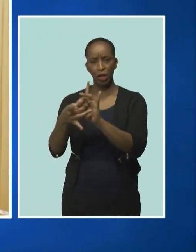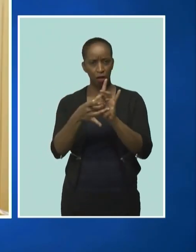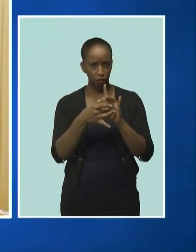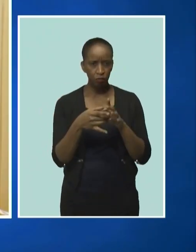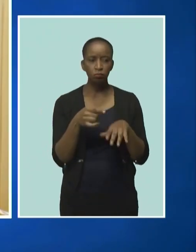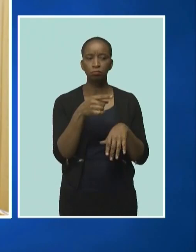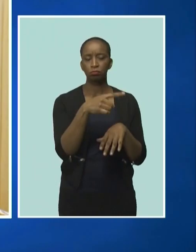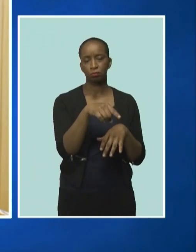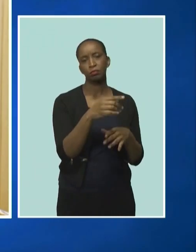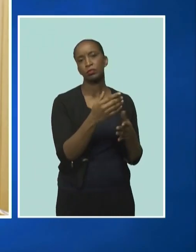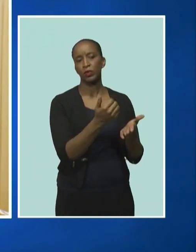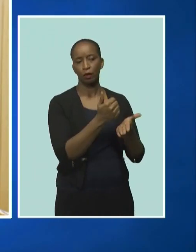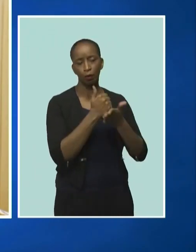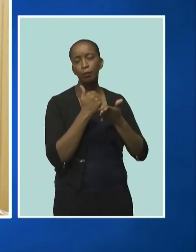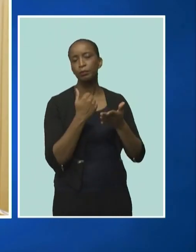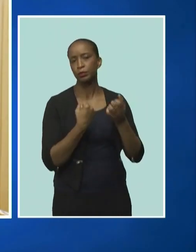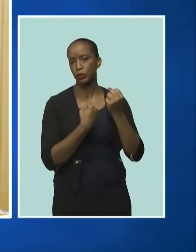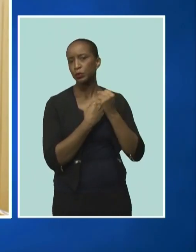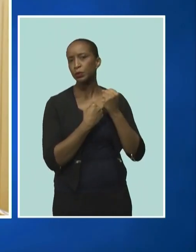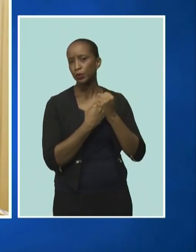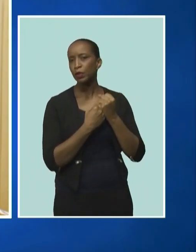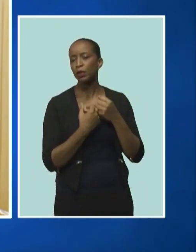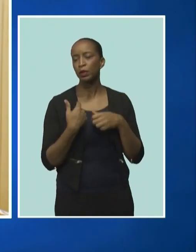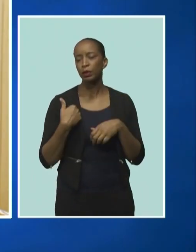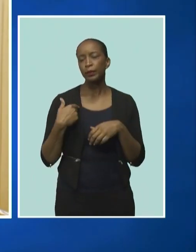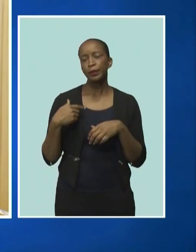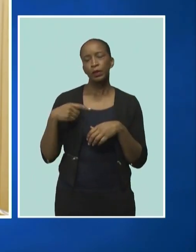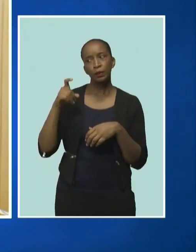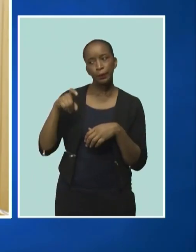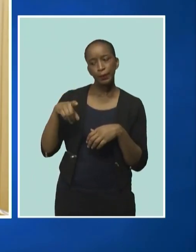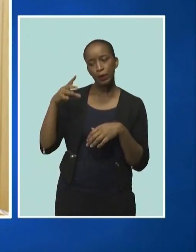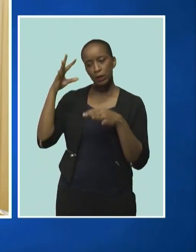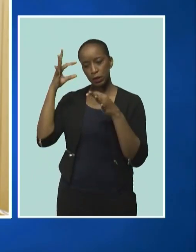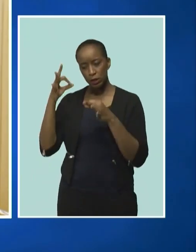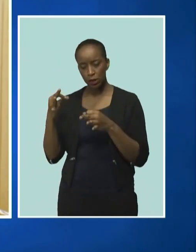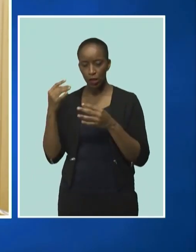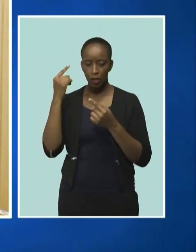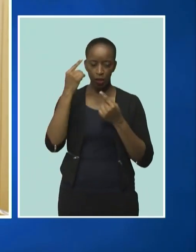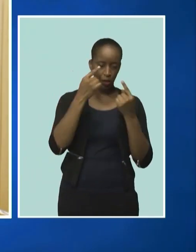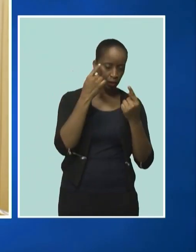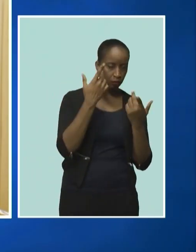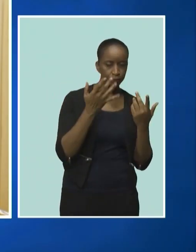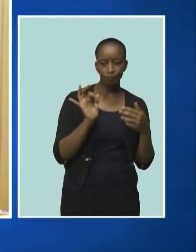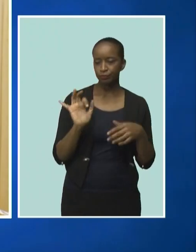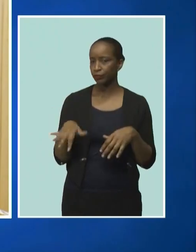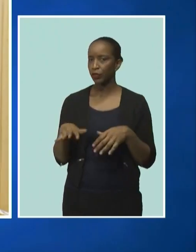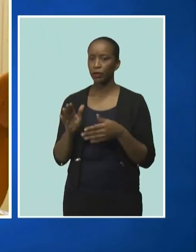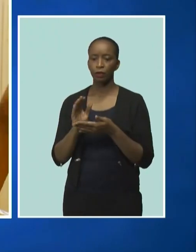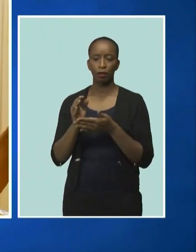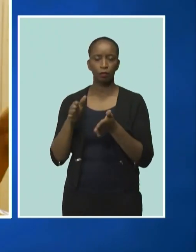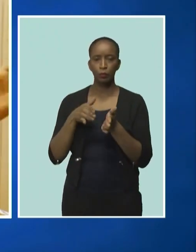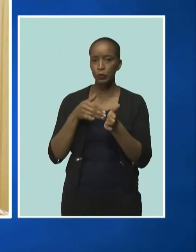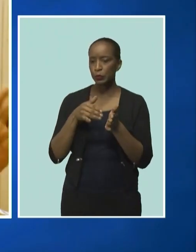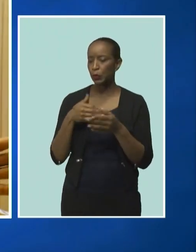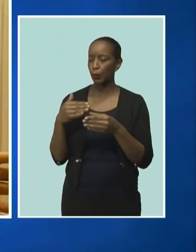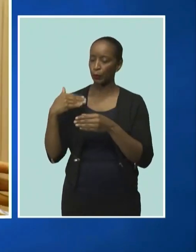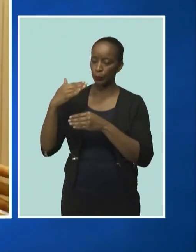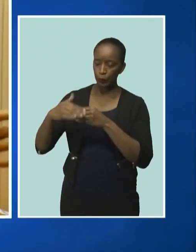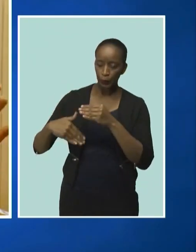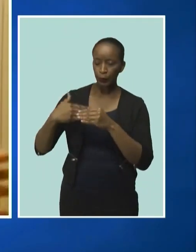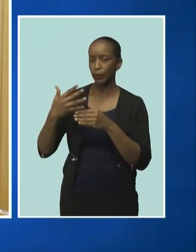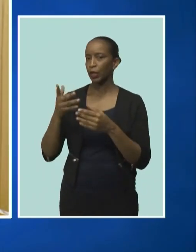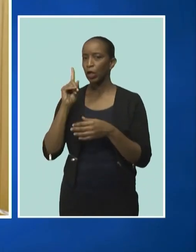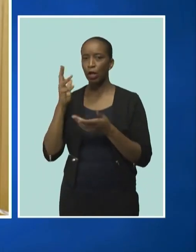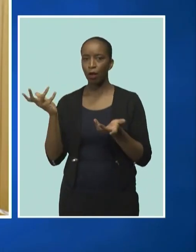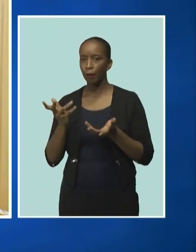they've really helped support, the business decisions that I've had to think of in terms of from packaging, even let's step all the way back to like feasibility